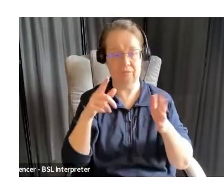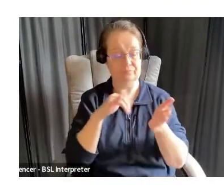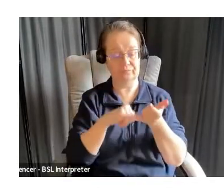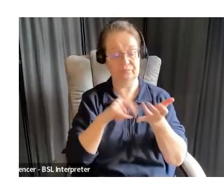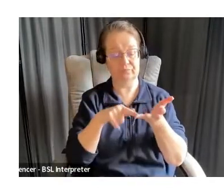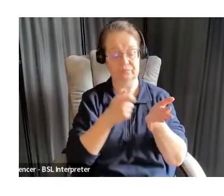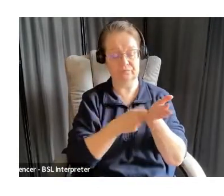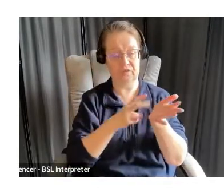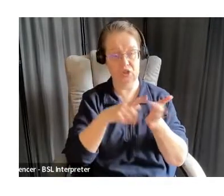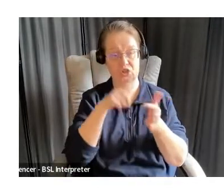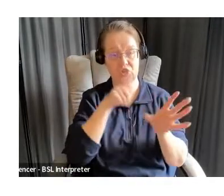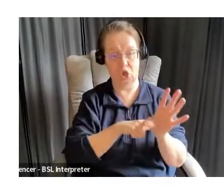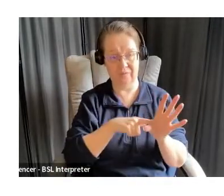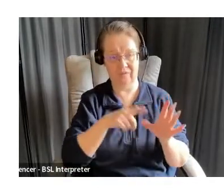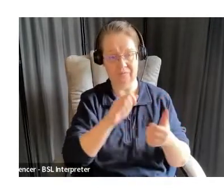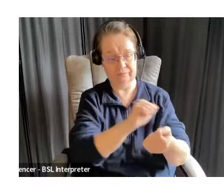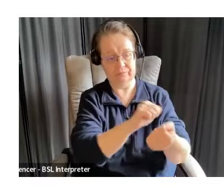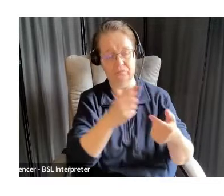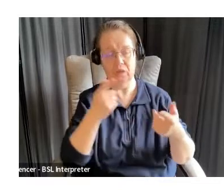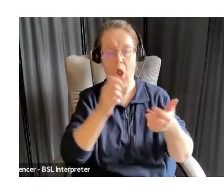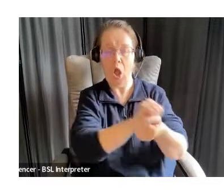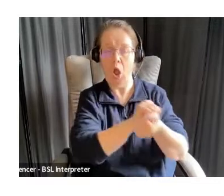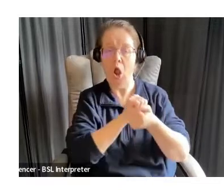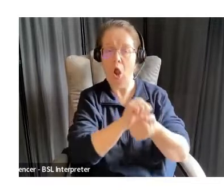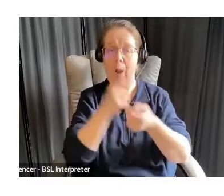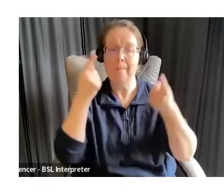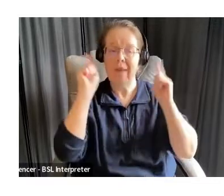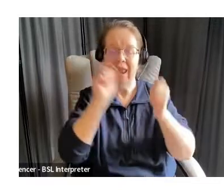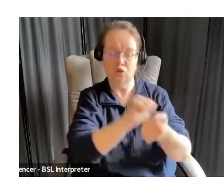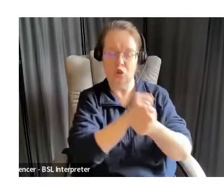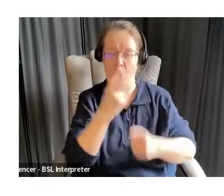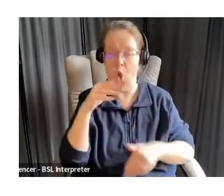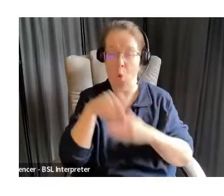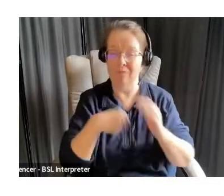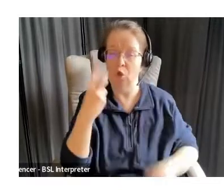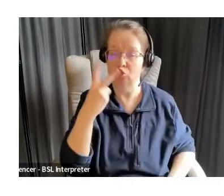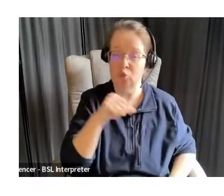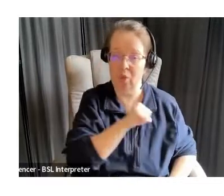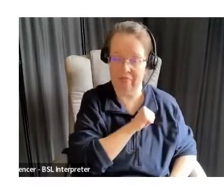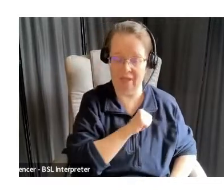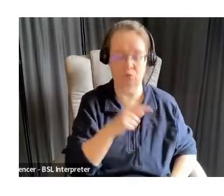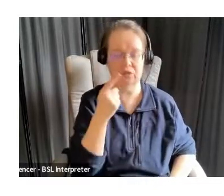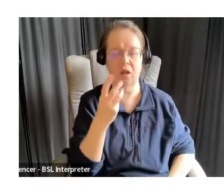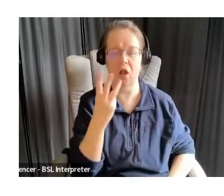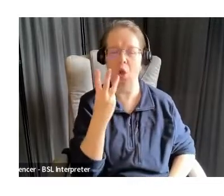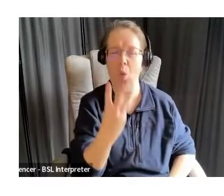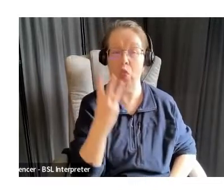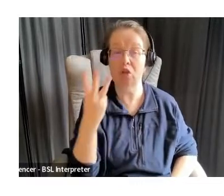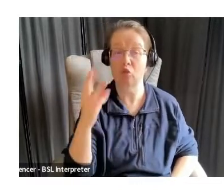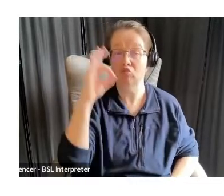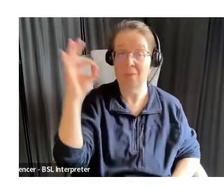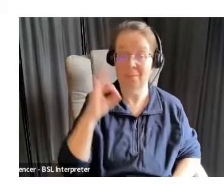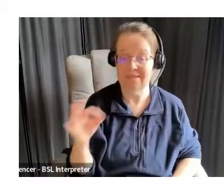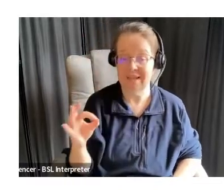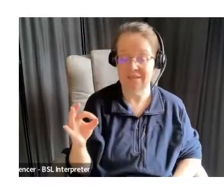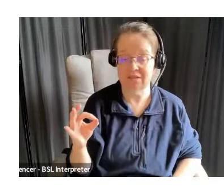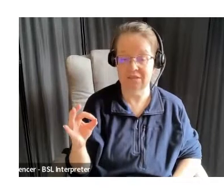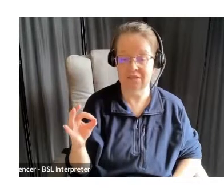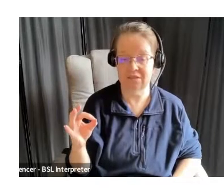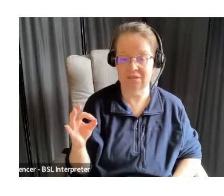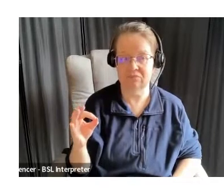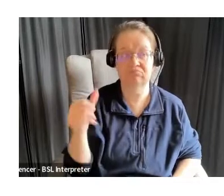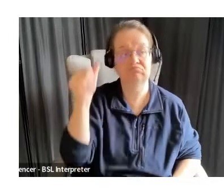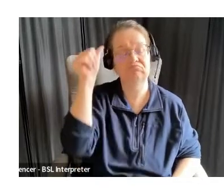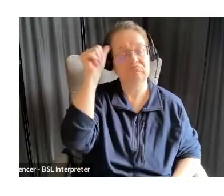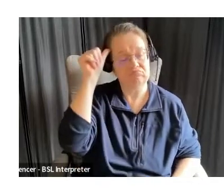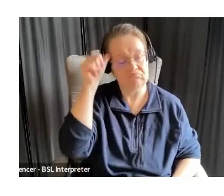2,000 hiring managers. It was found that 33% knew whether they